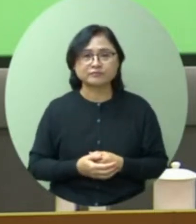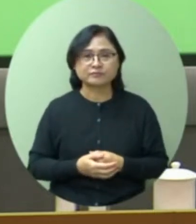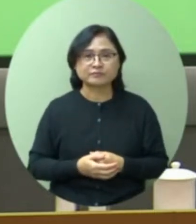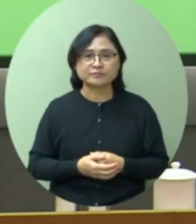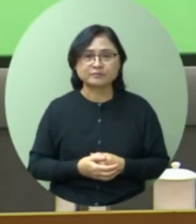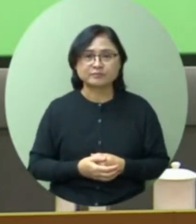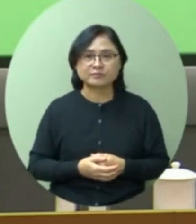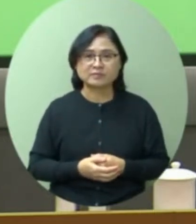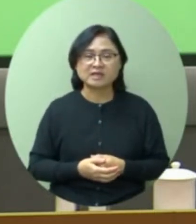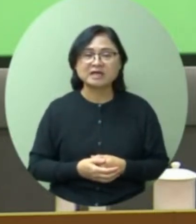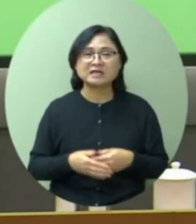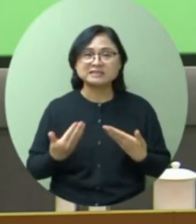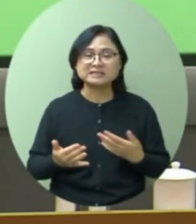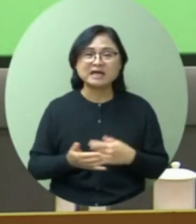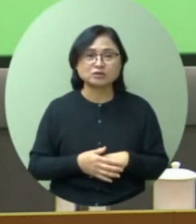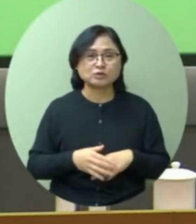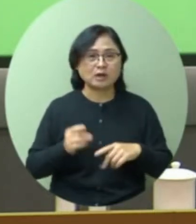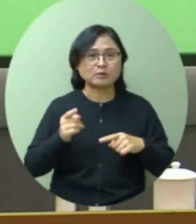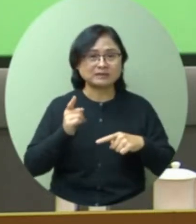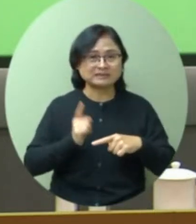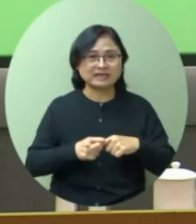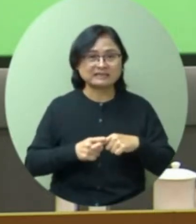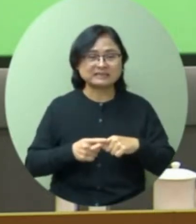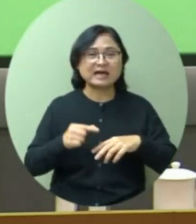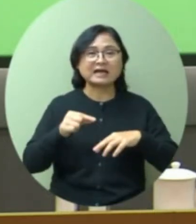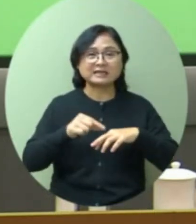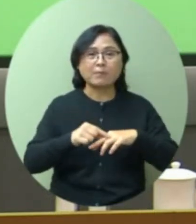Spot gold, that is.